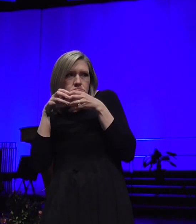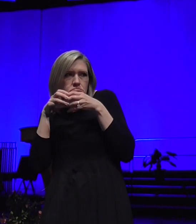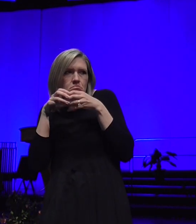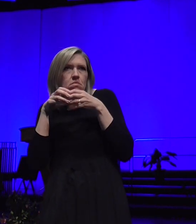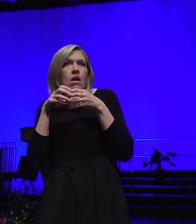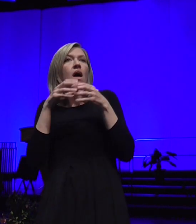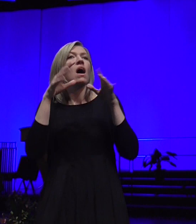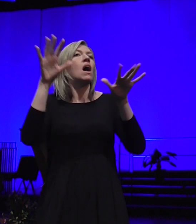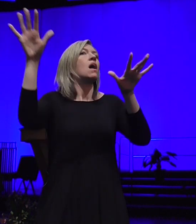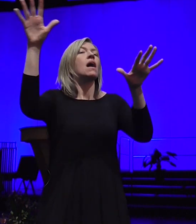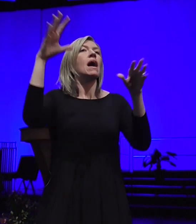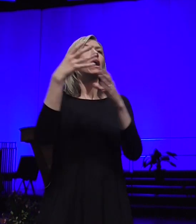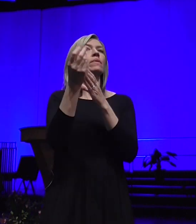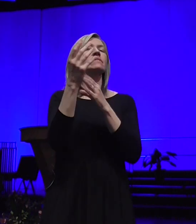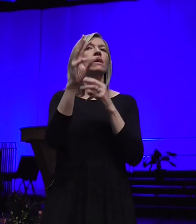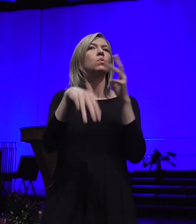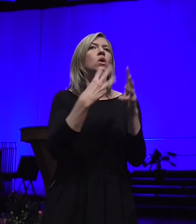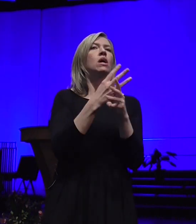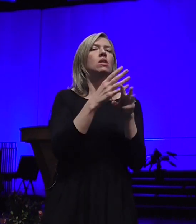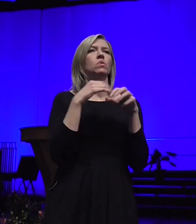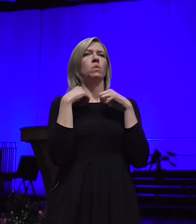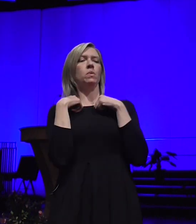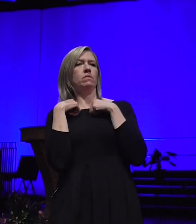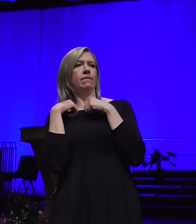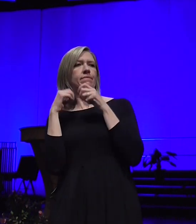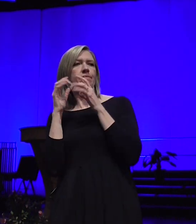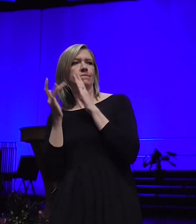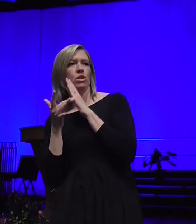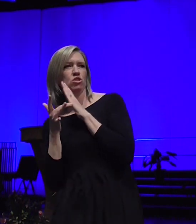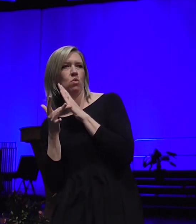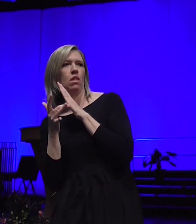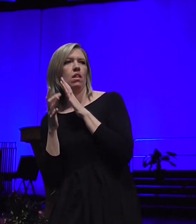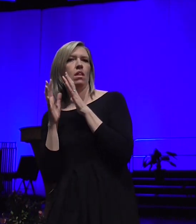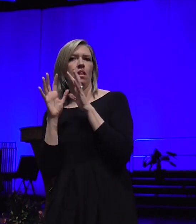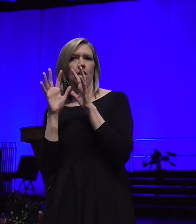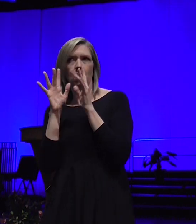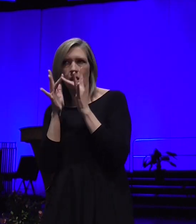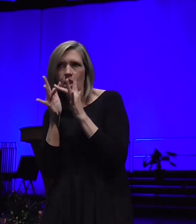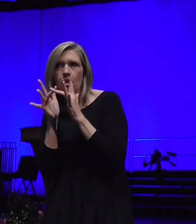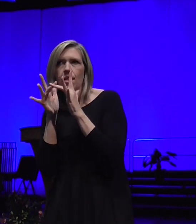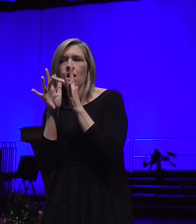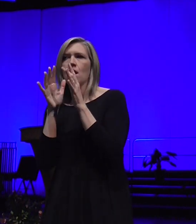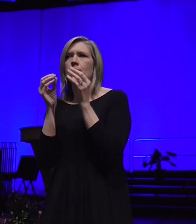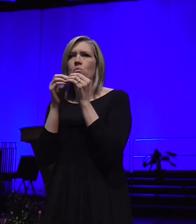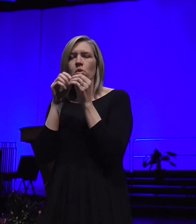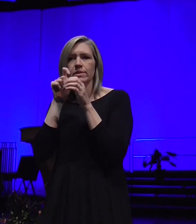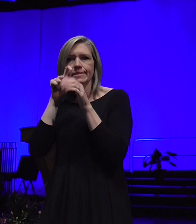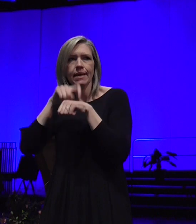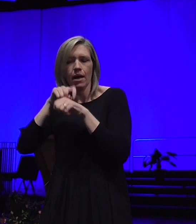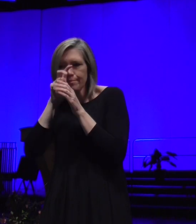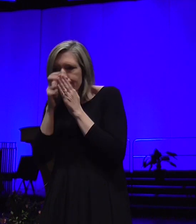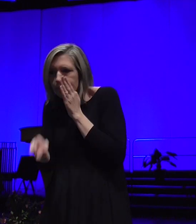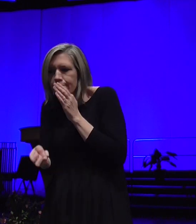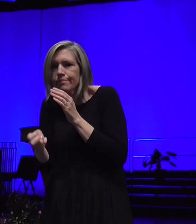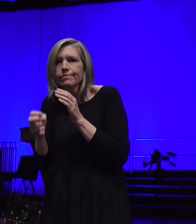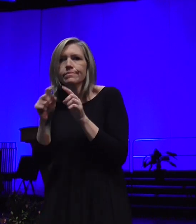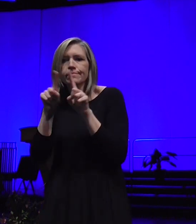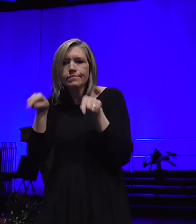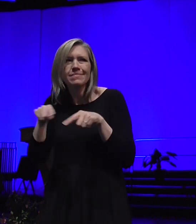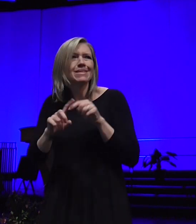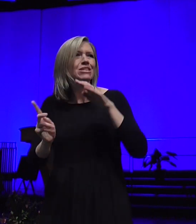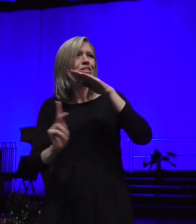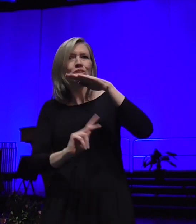virtual world. Spend a lot more time on our devices, on our pads. We had kindergarten kids